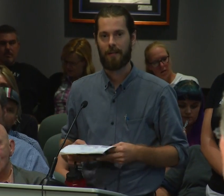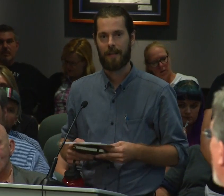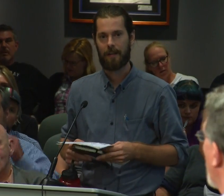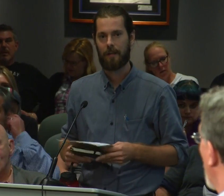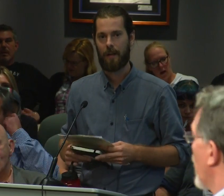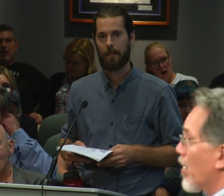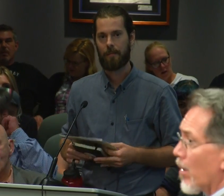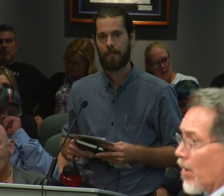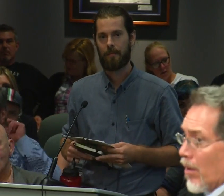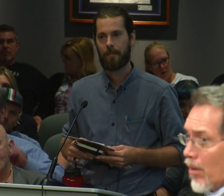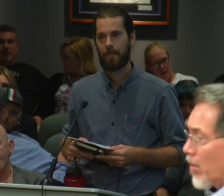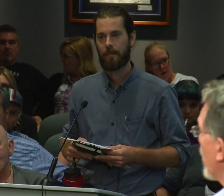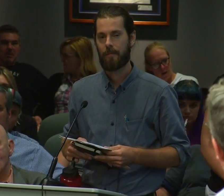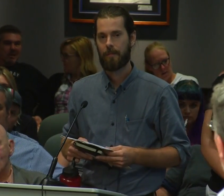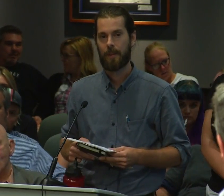Right.